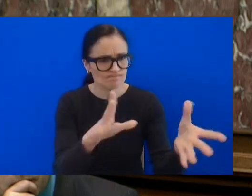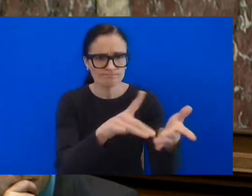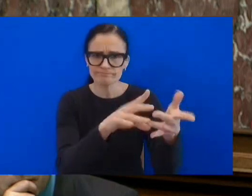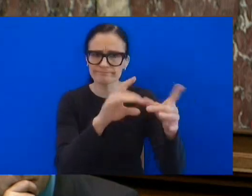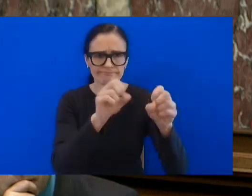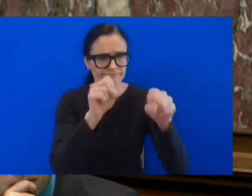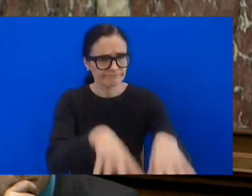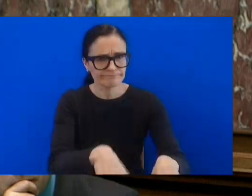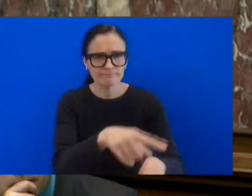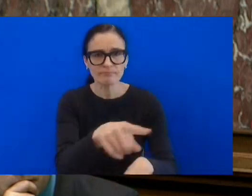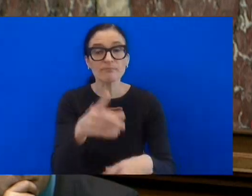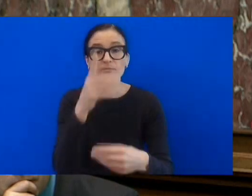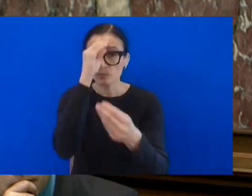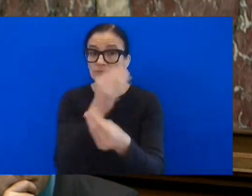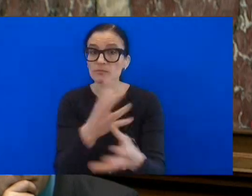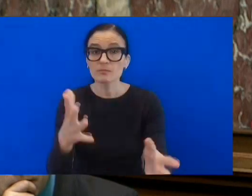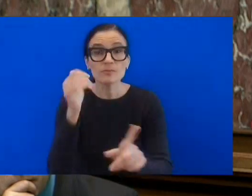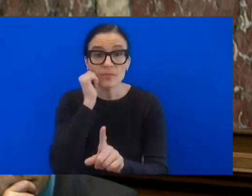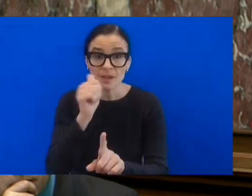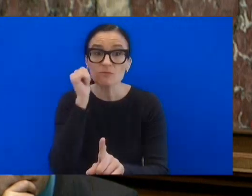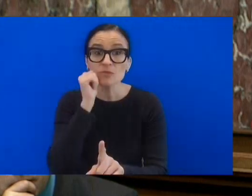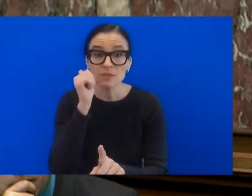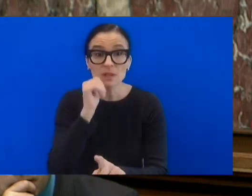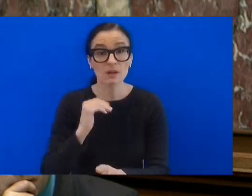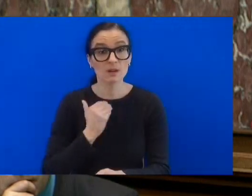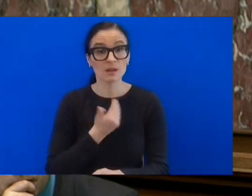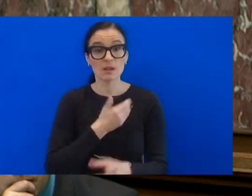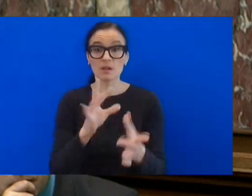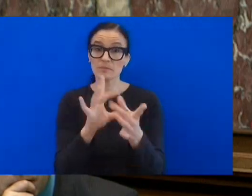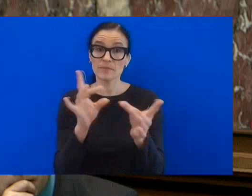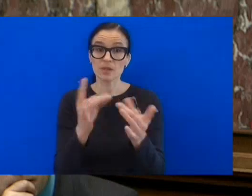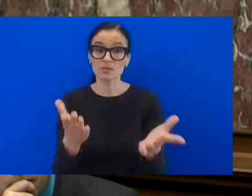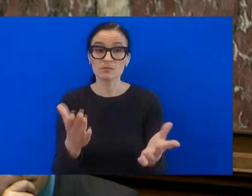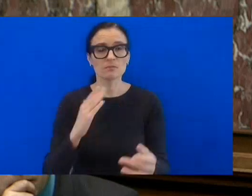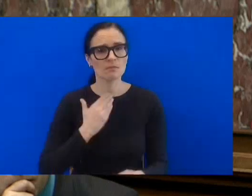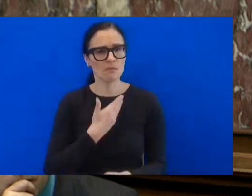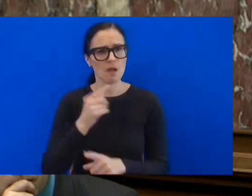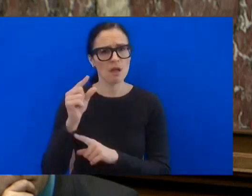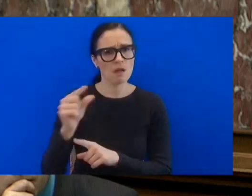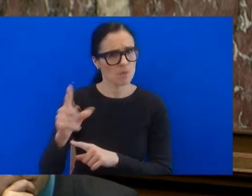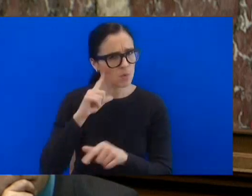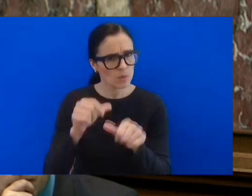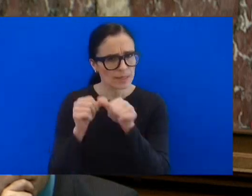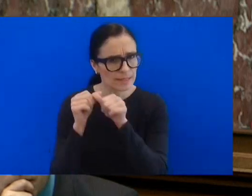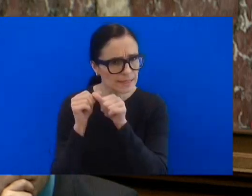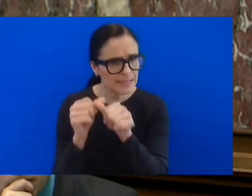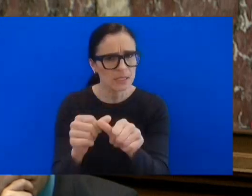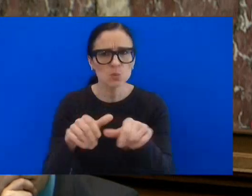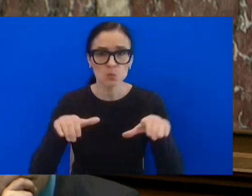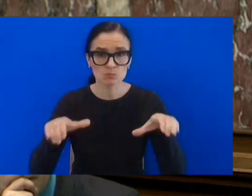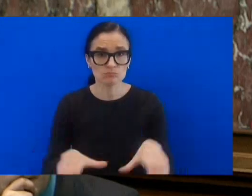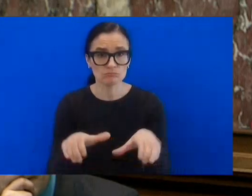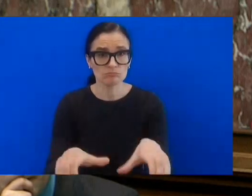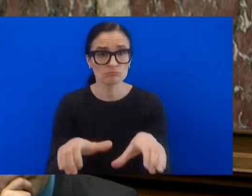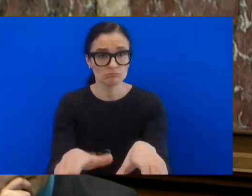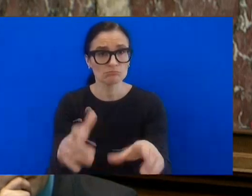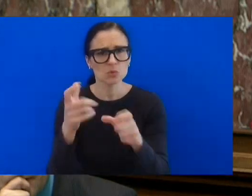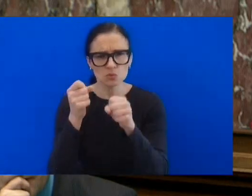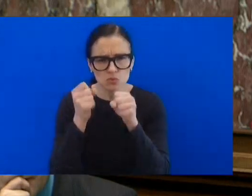our government will continue to take decisive action against suspected proceeds of unlawful activity.